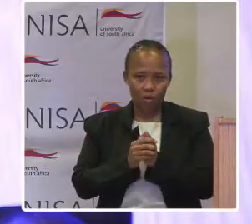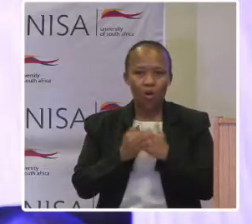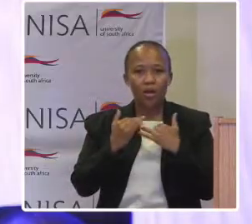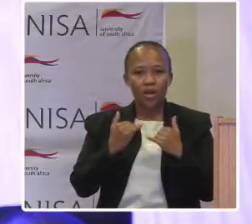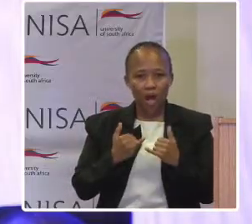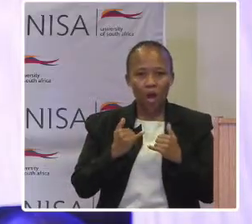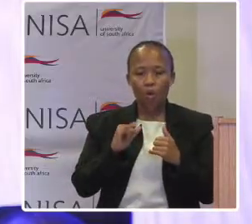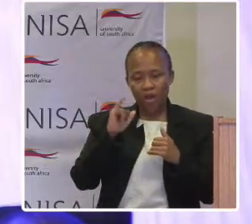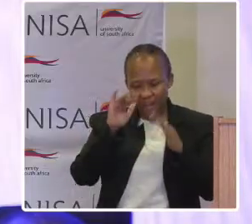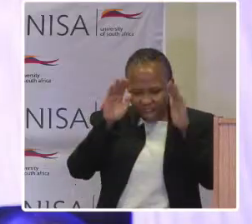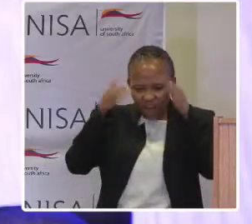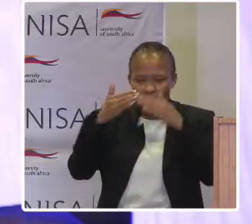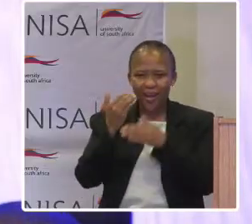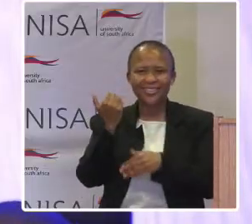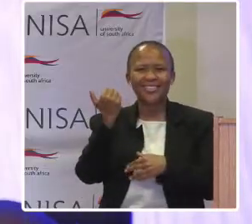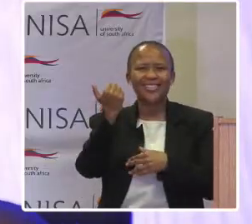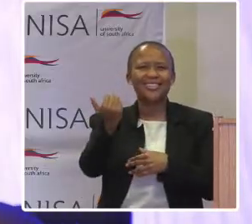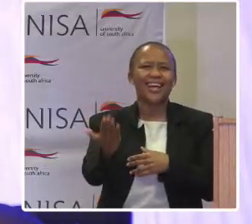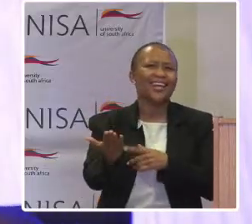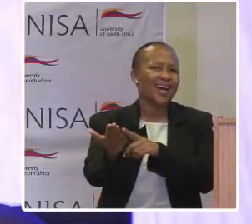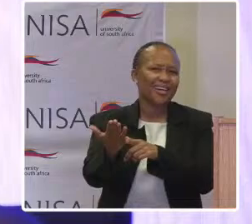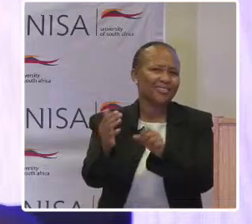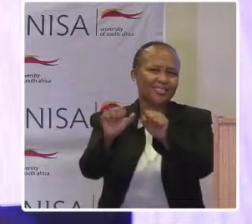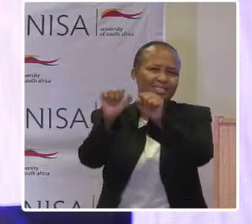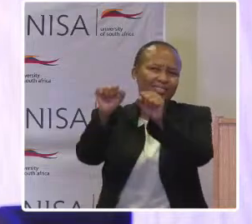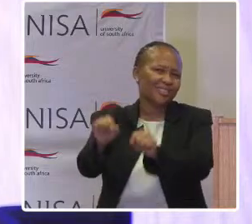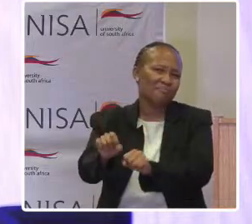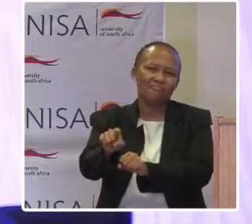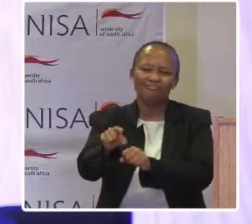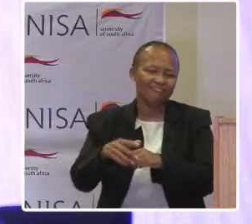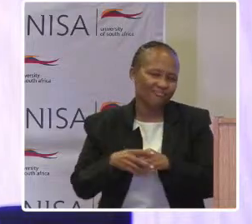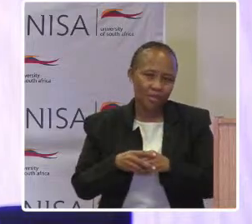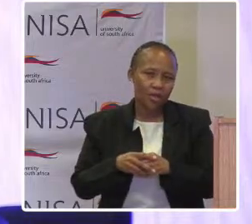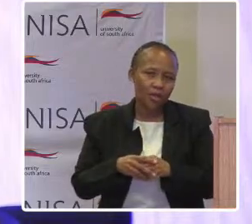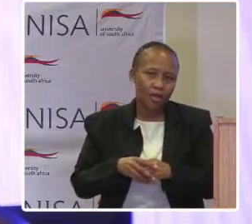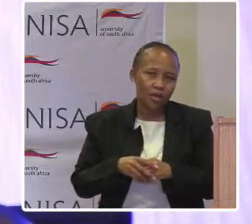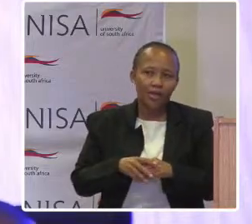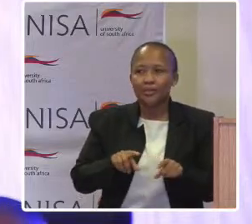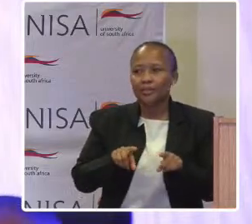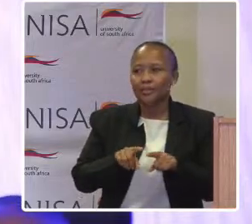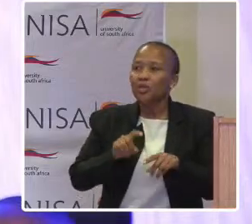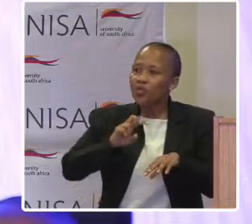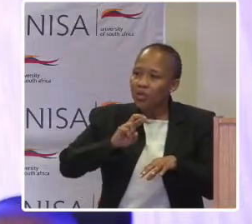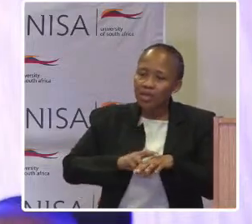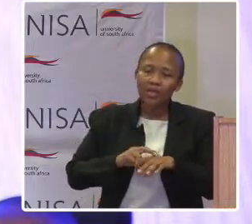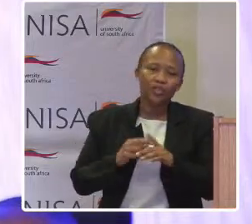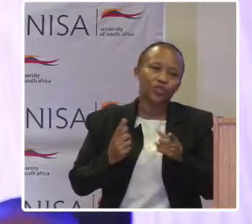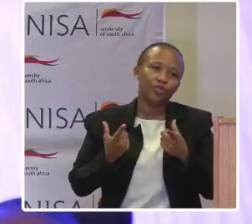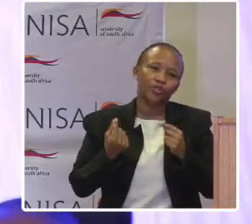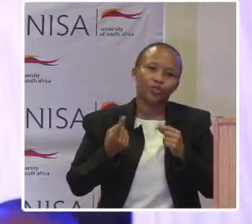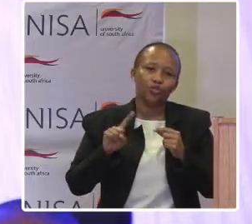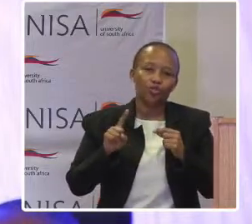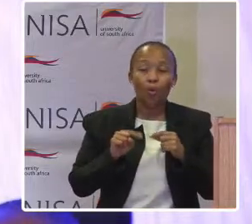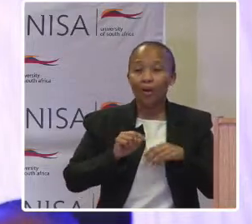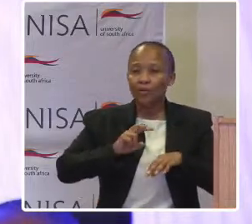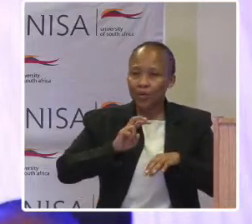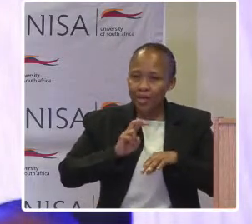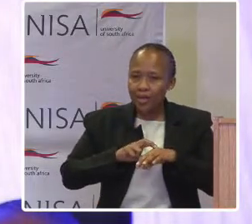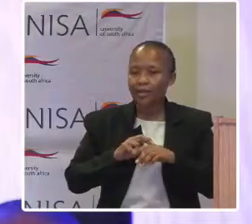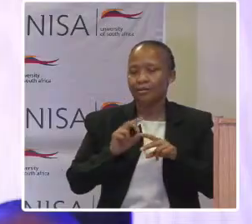tendering systems, and we also need to very much so run